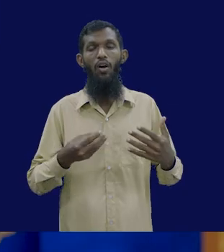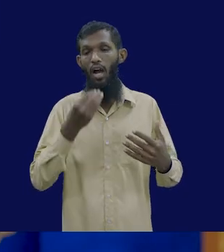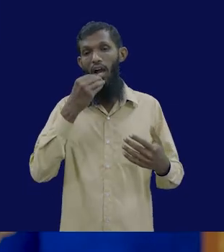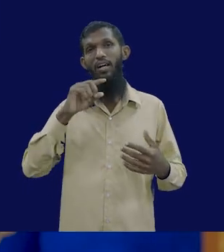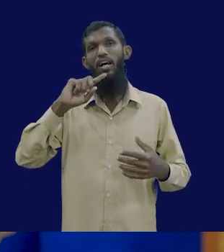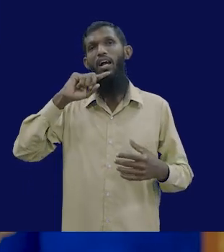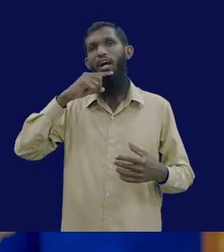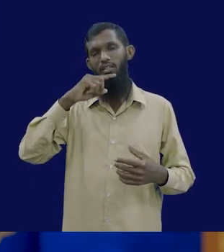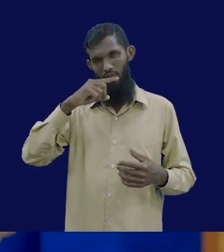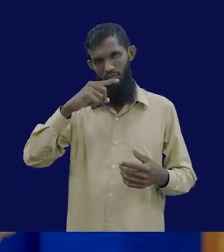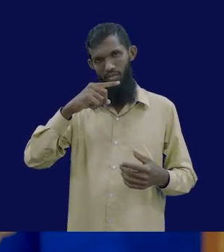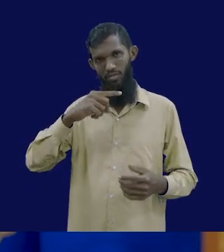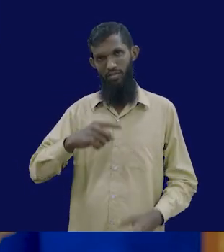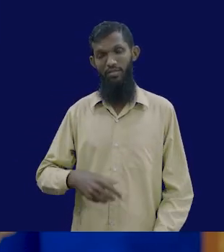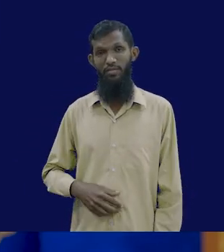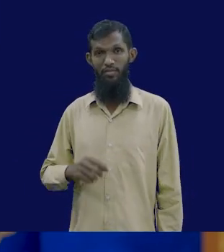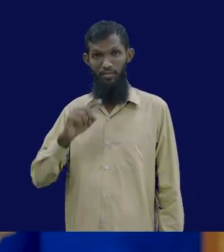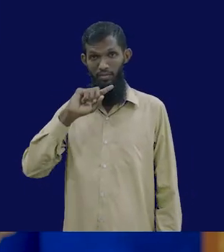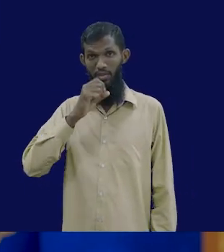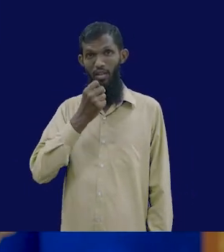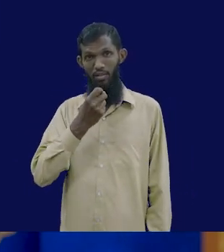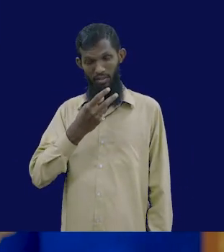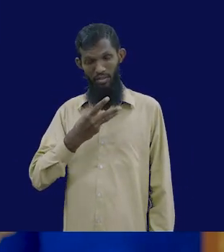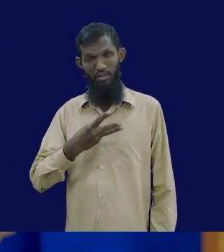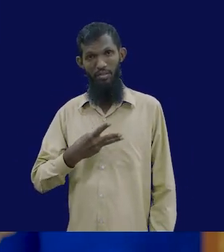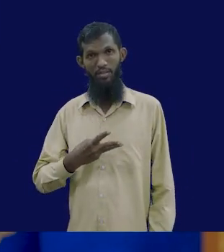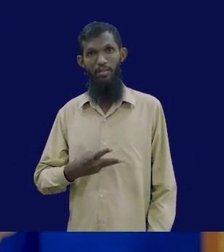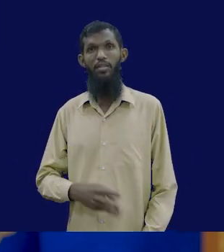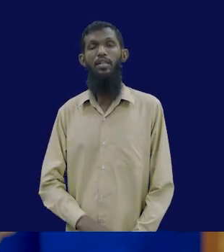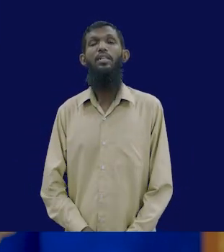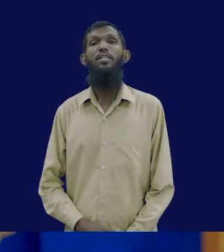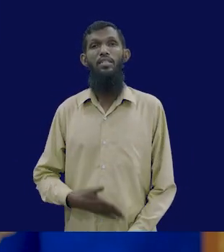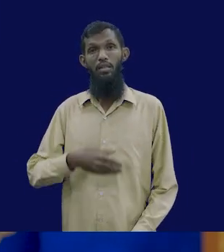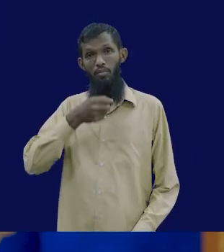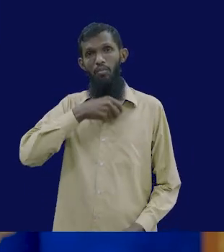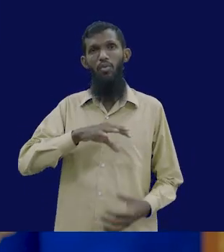by eating dates. And it's more,